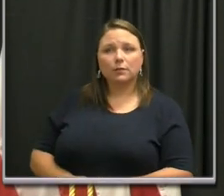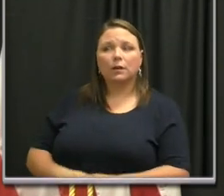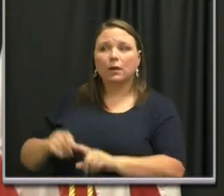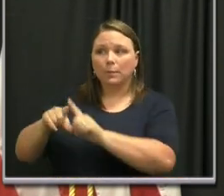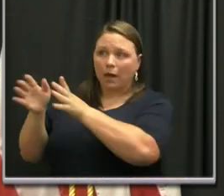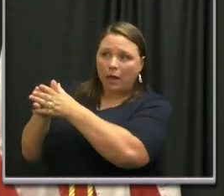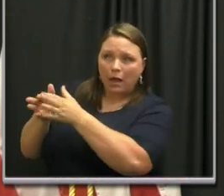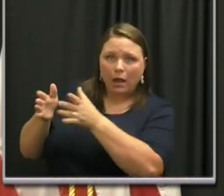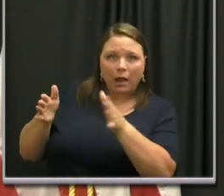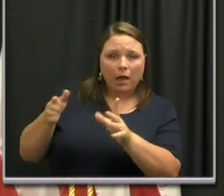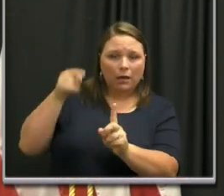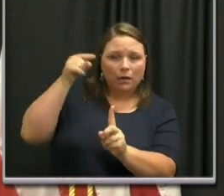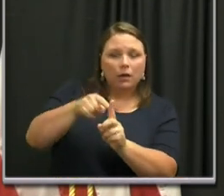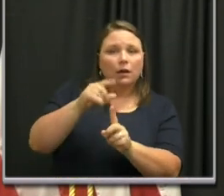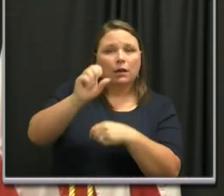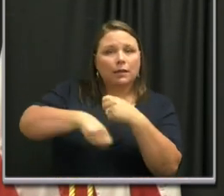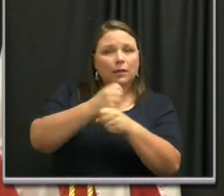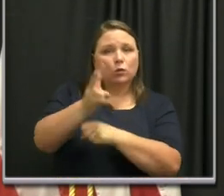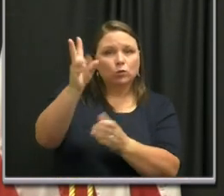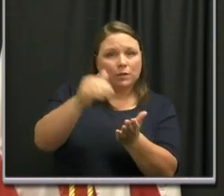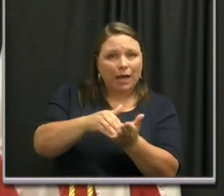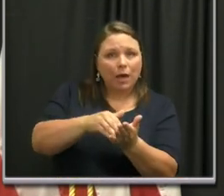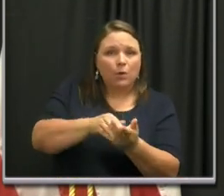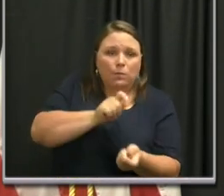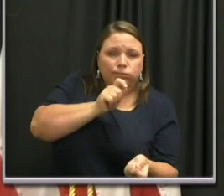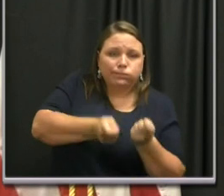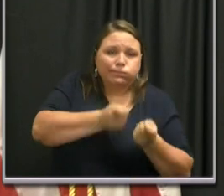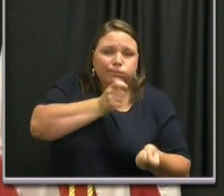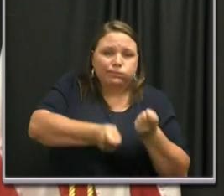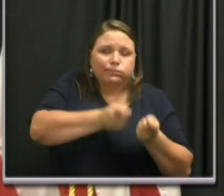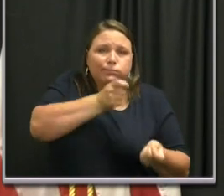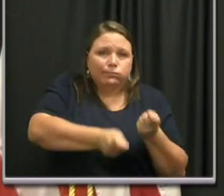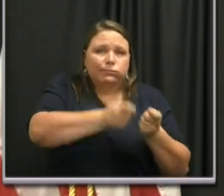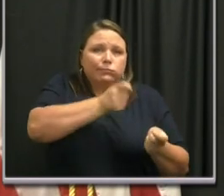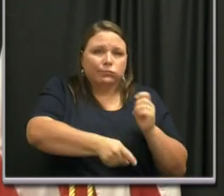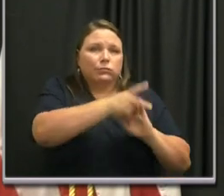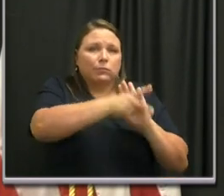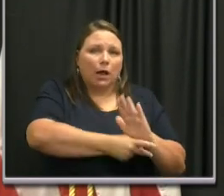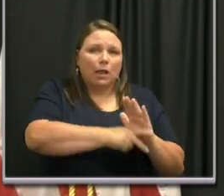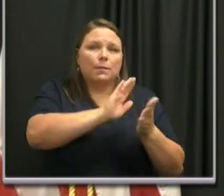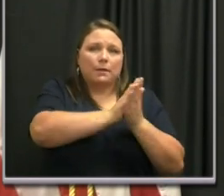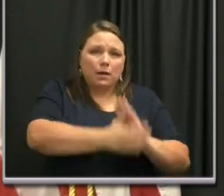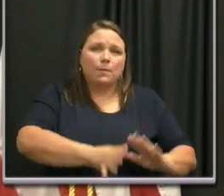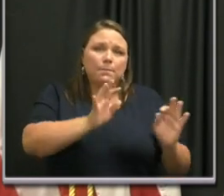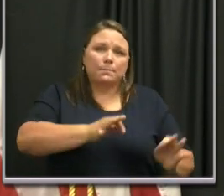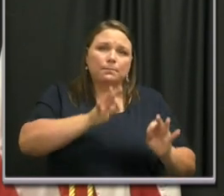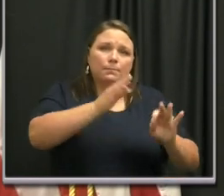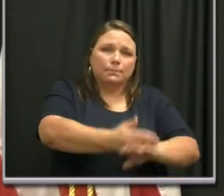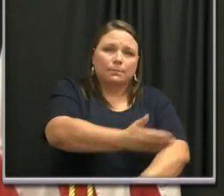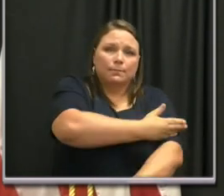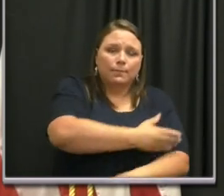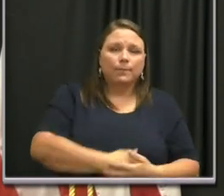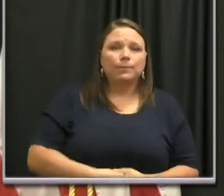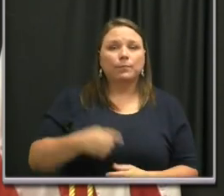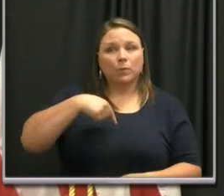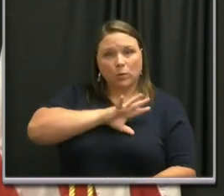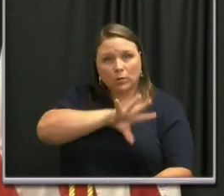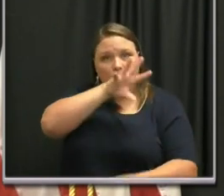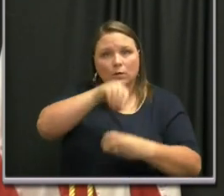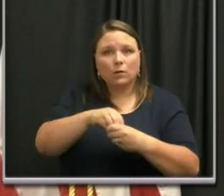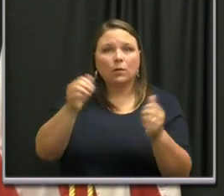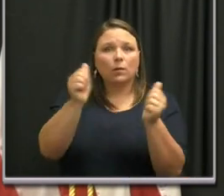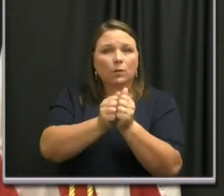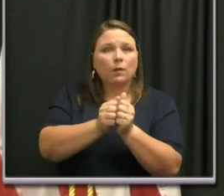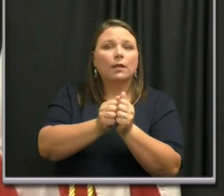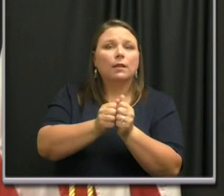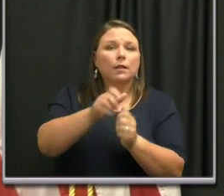especially since the year 2000, continuing to refine those policies. We participate with the Police